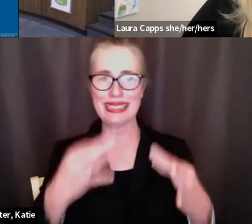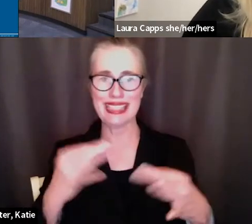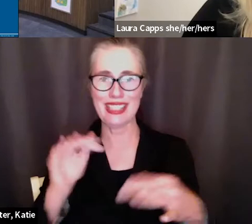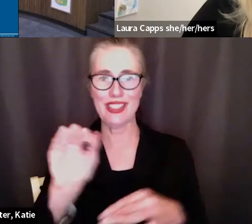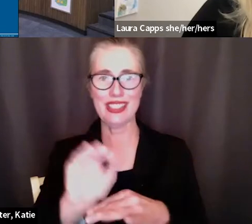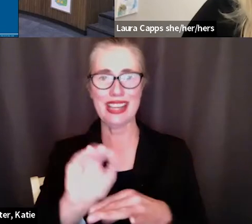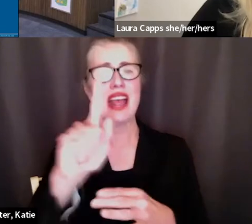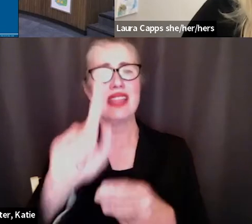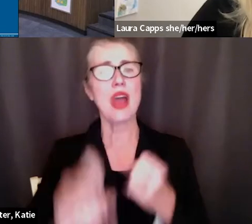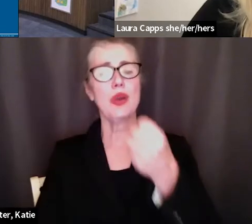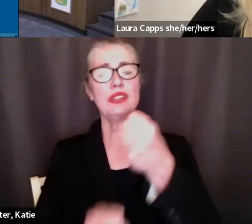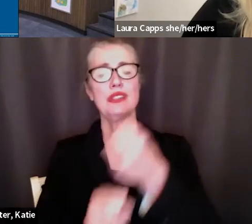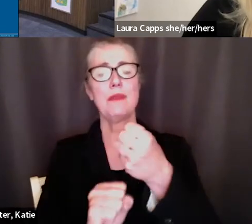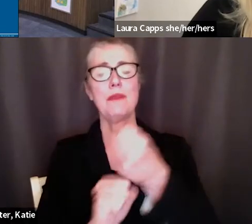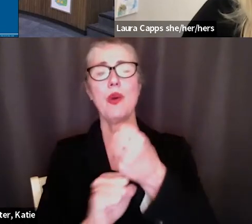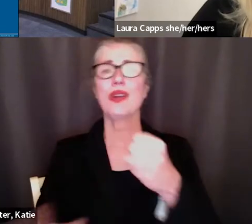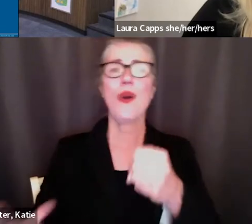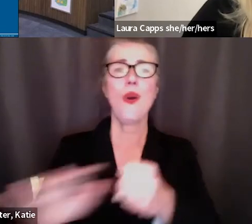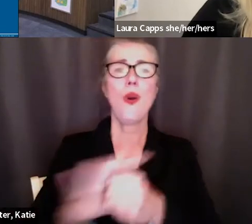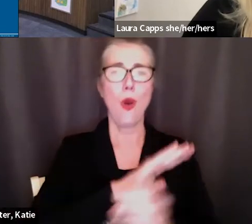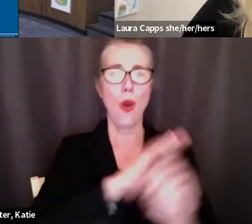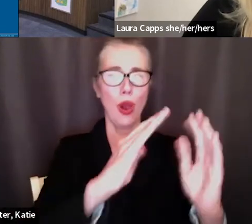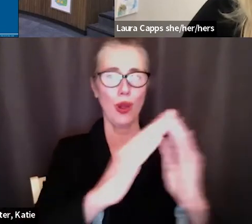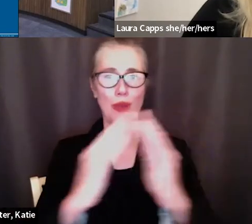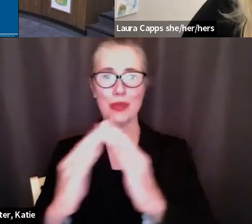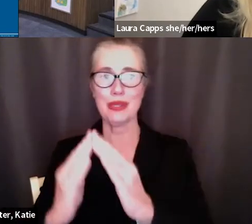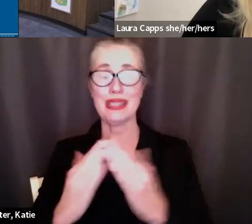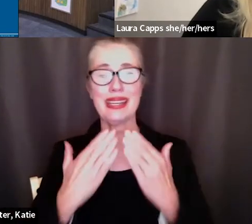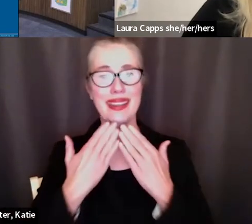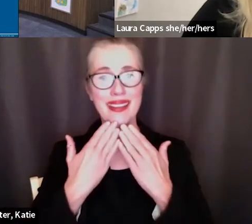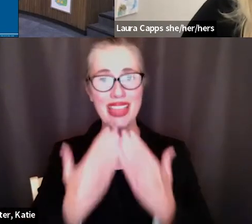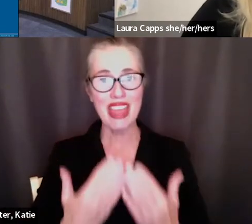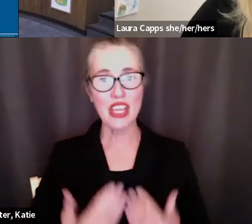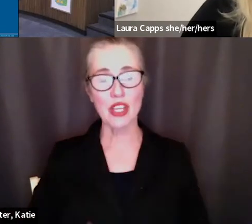uplift the entire community thank you